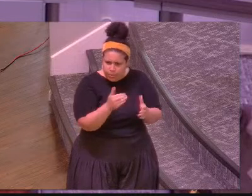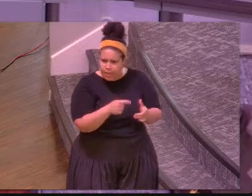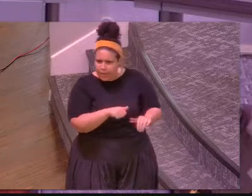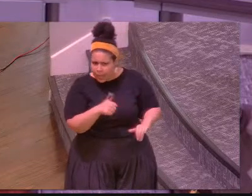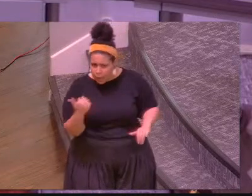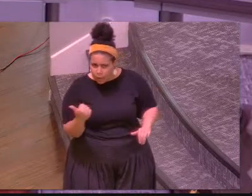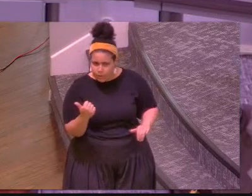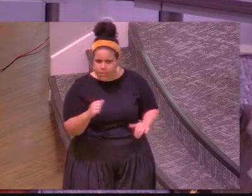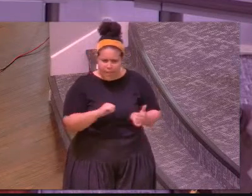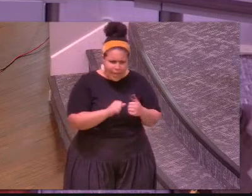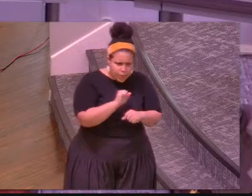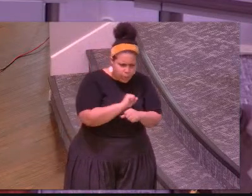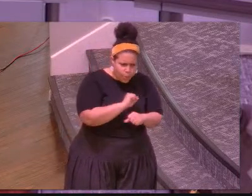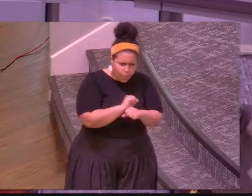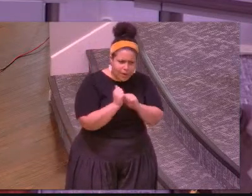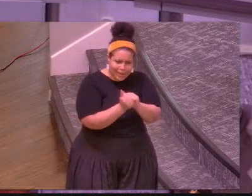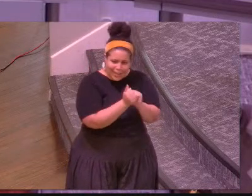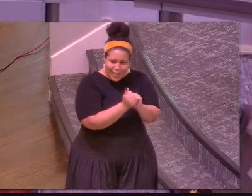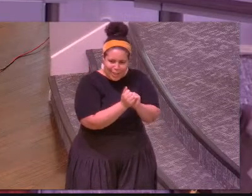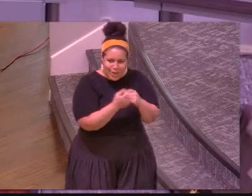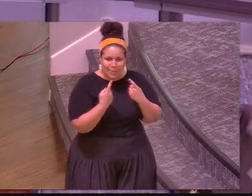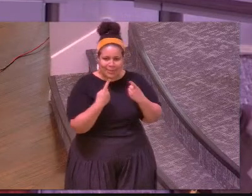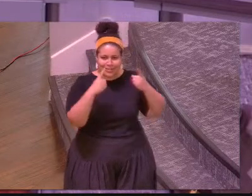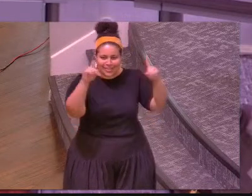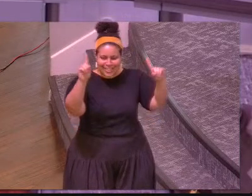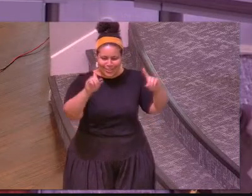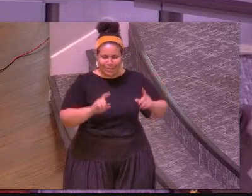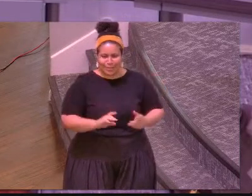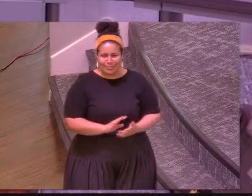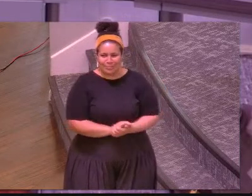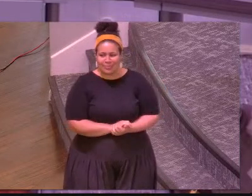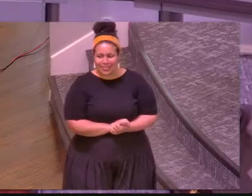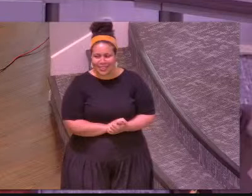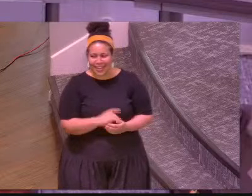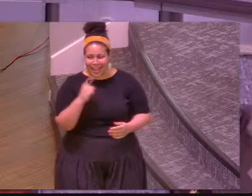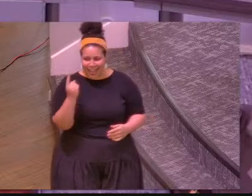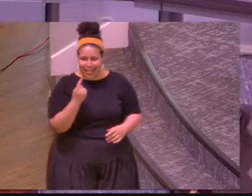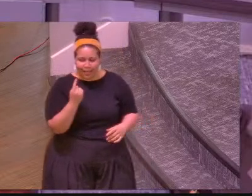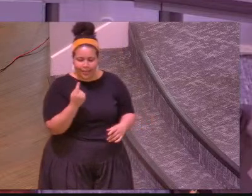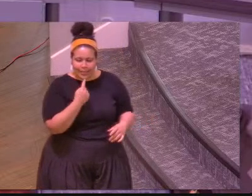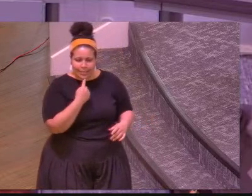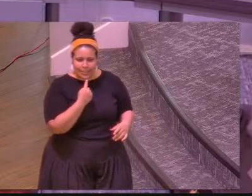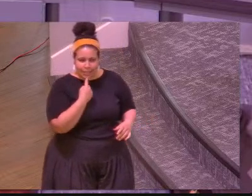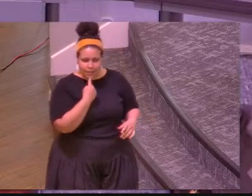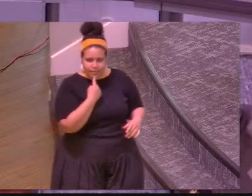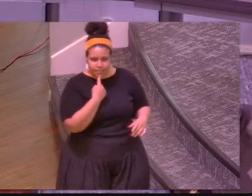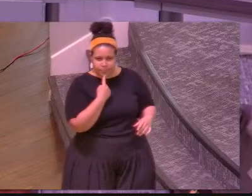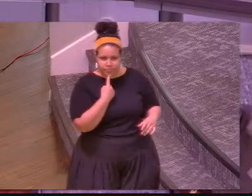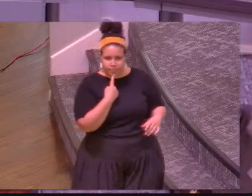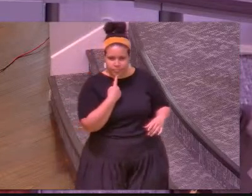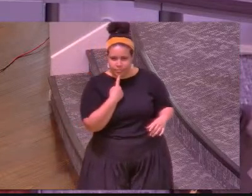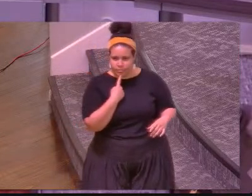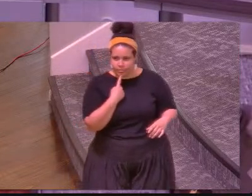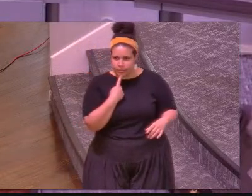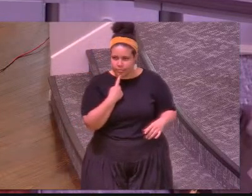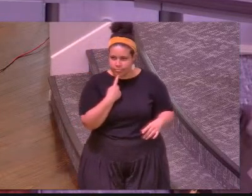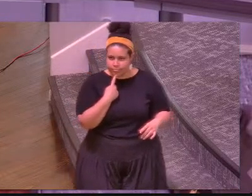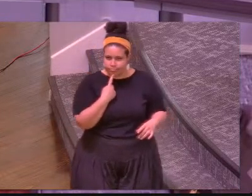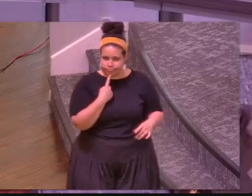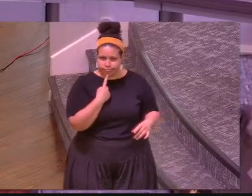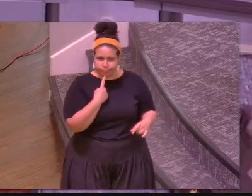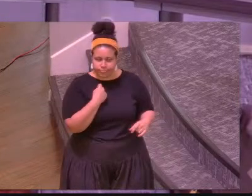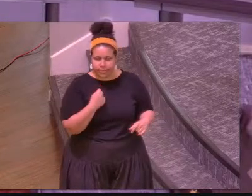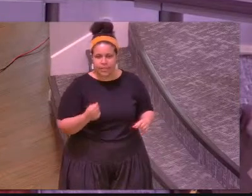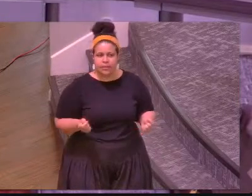to make that greatly successful? And so I think I articulated all of them, at least the ones that popped into my head as I was reading